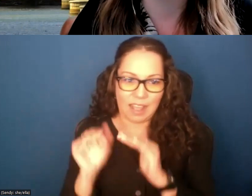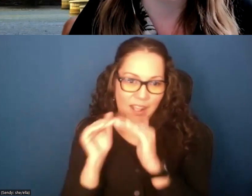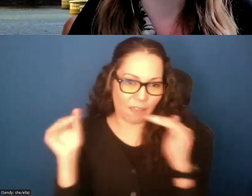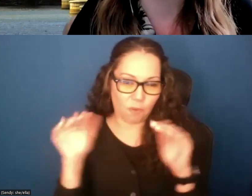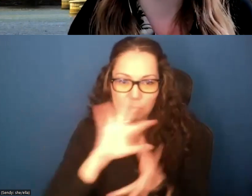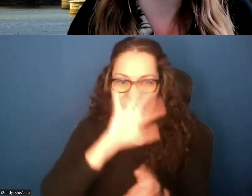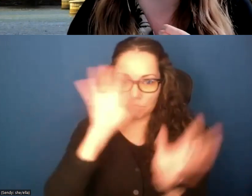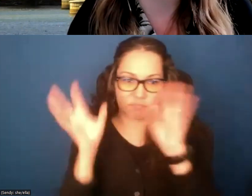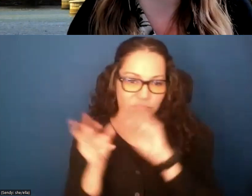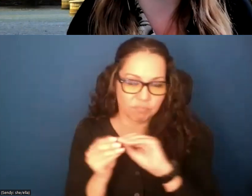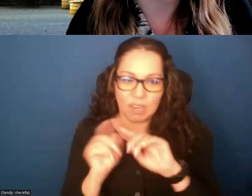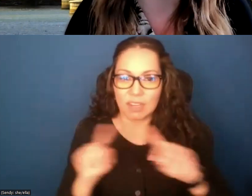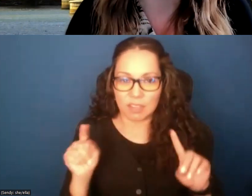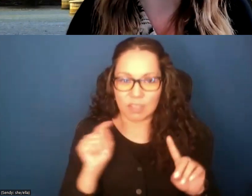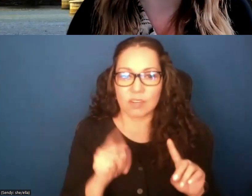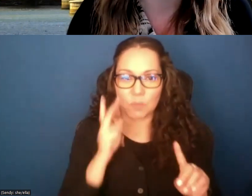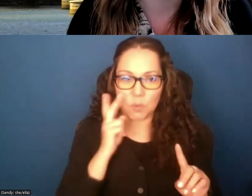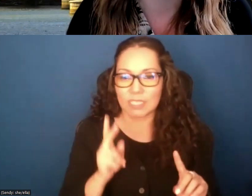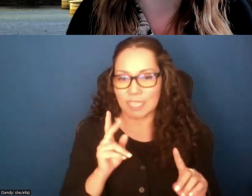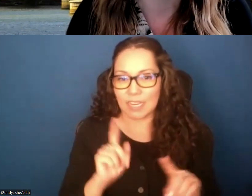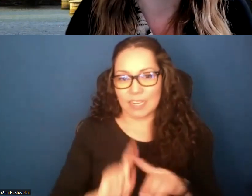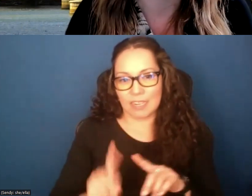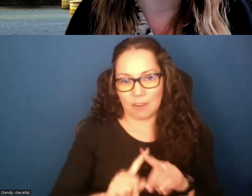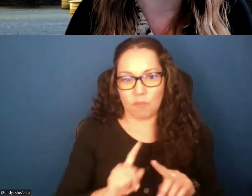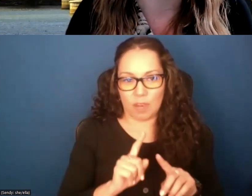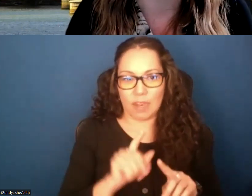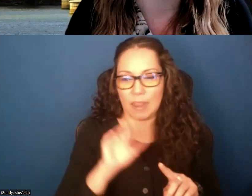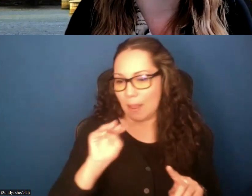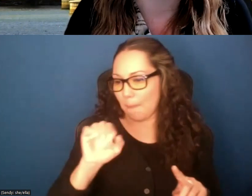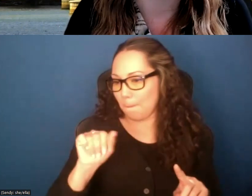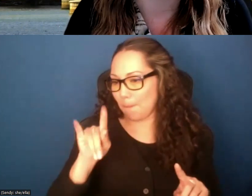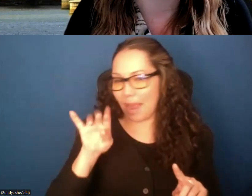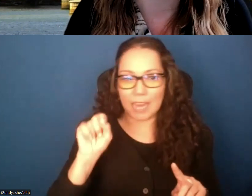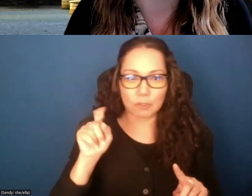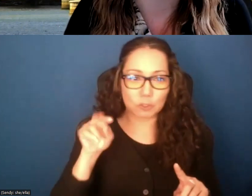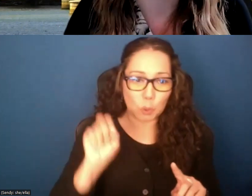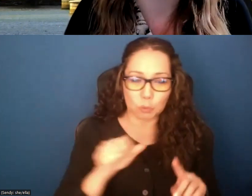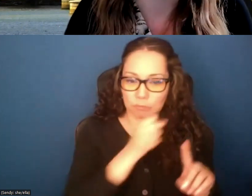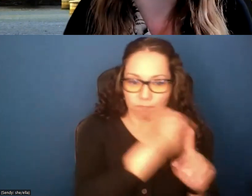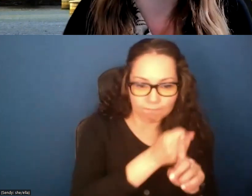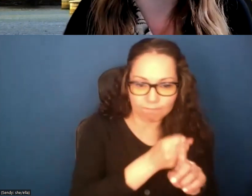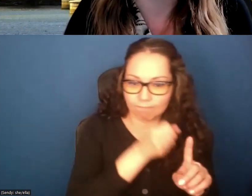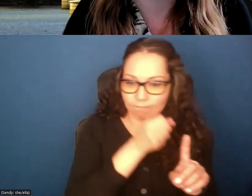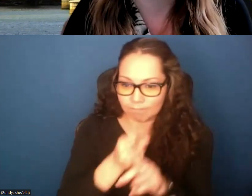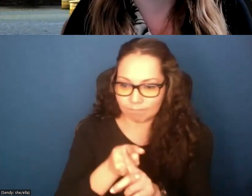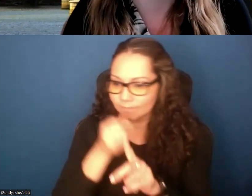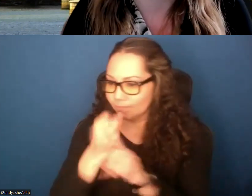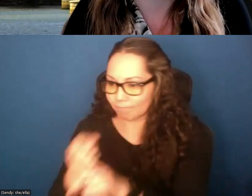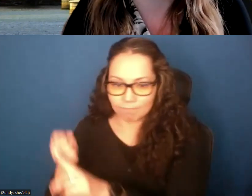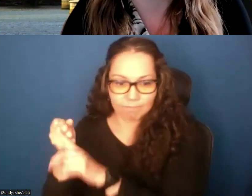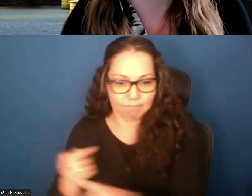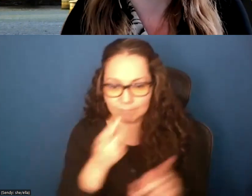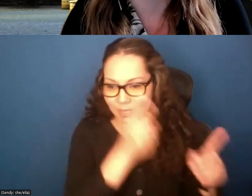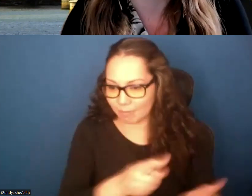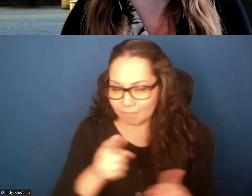here is identified some of the major milestones around how long-term care facility visitation policy evolved